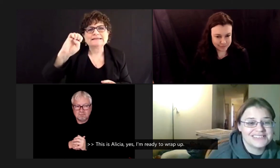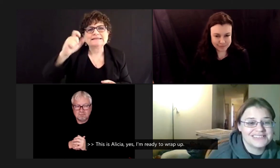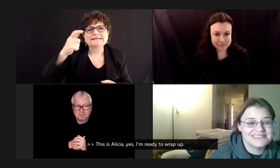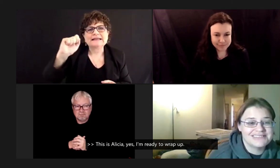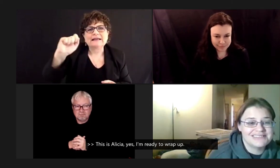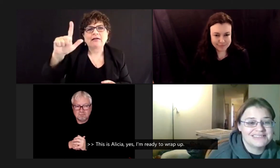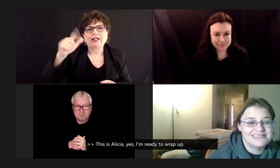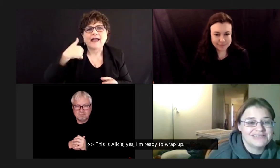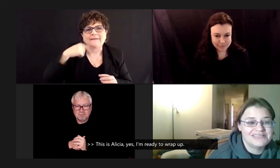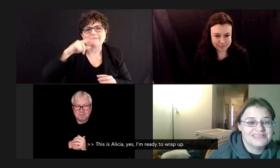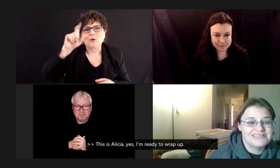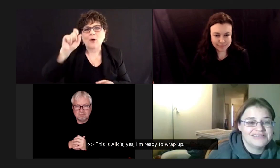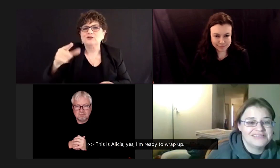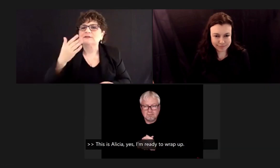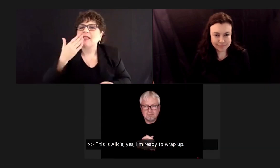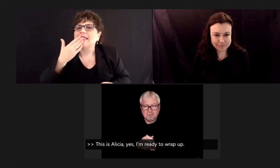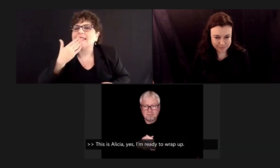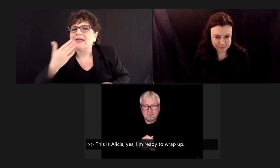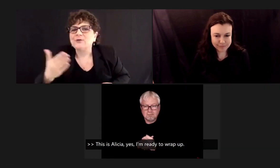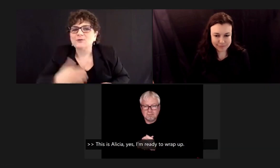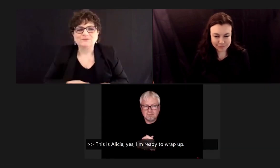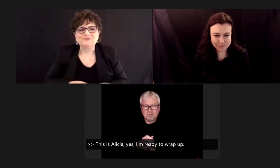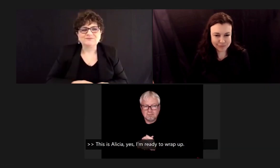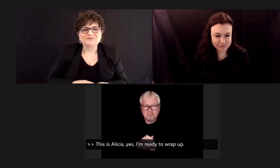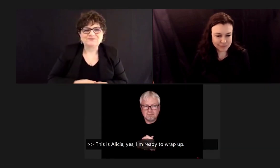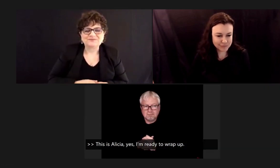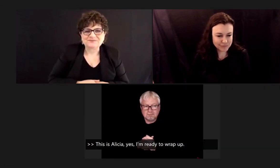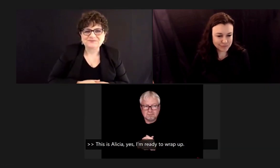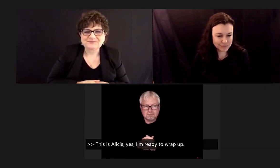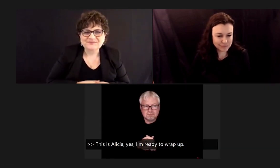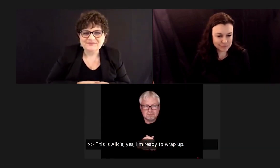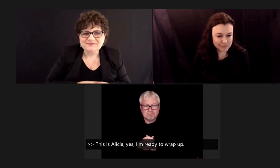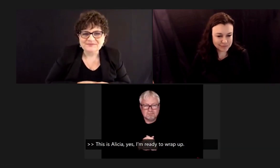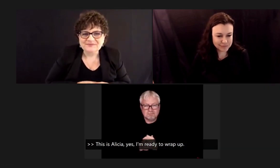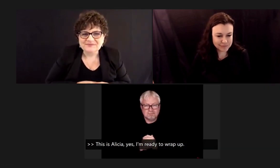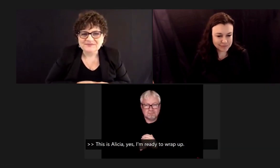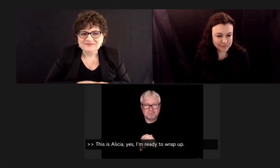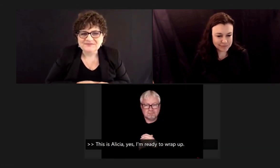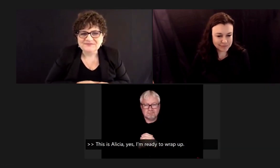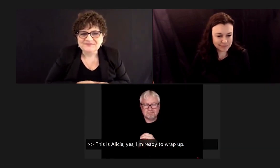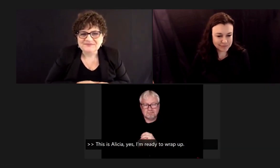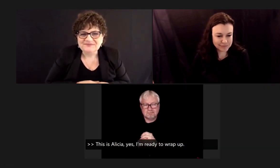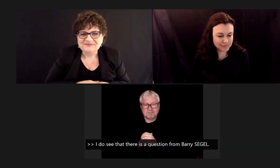I do see that there's a question from Barry Siegel. Thank you, Rachel.